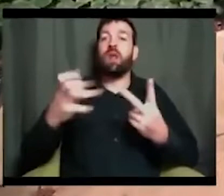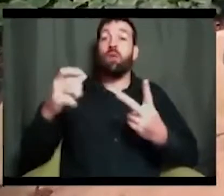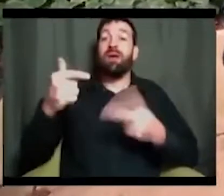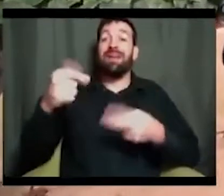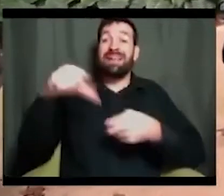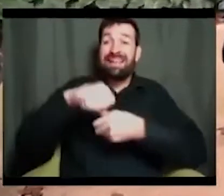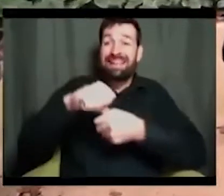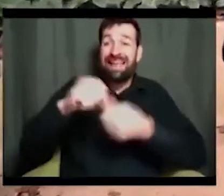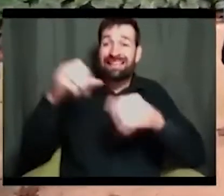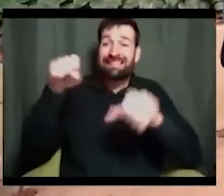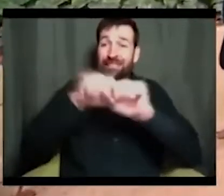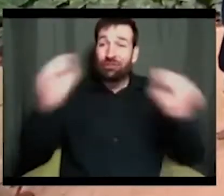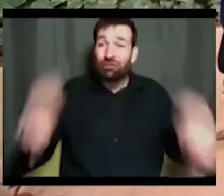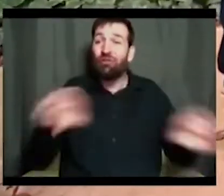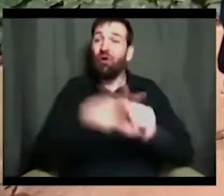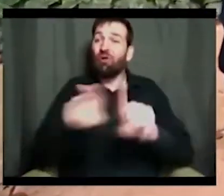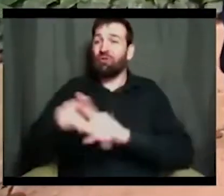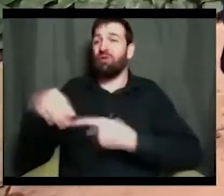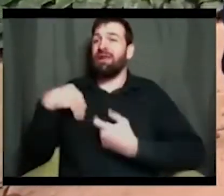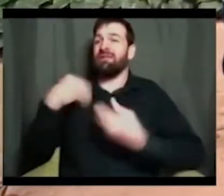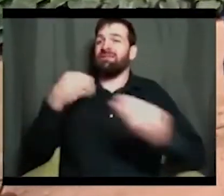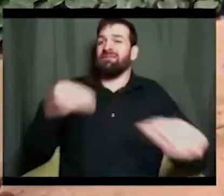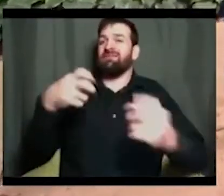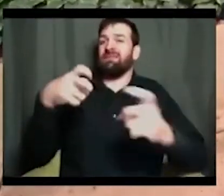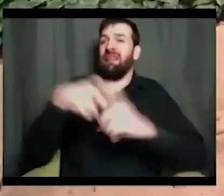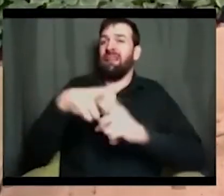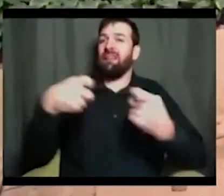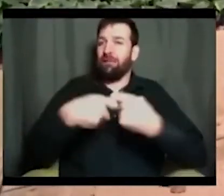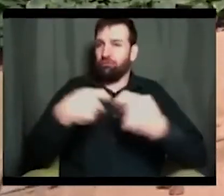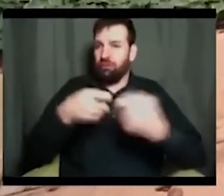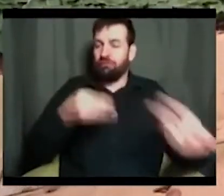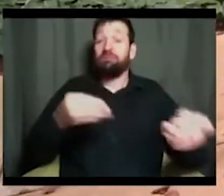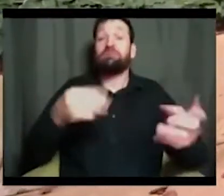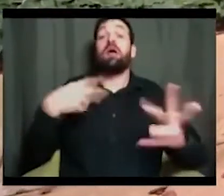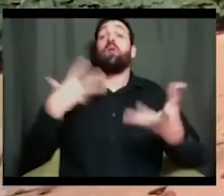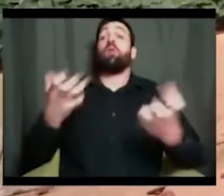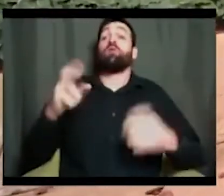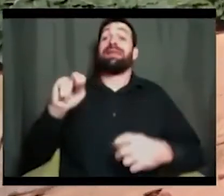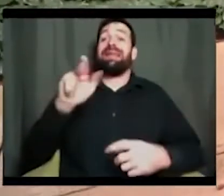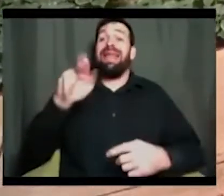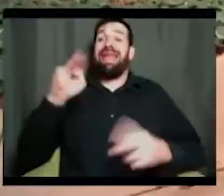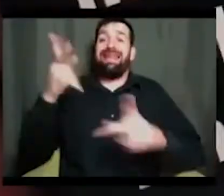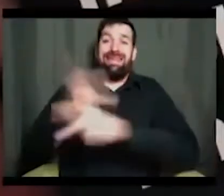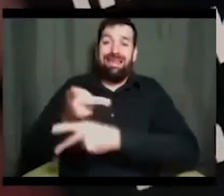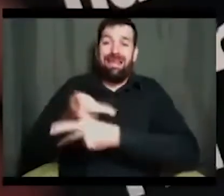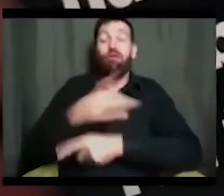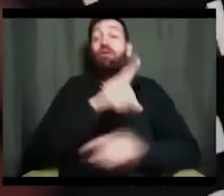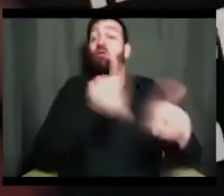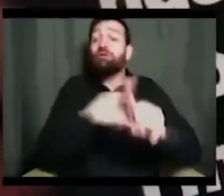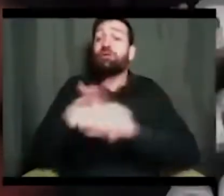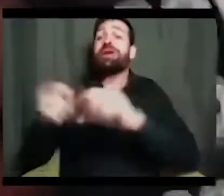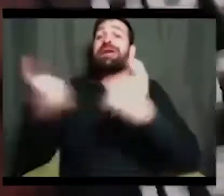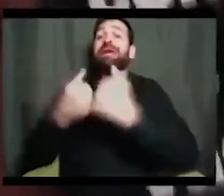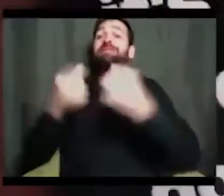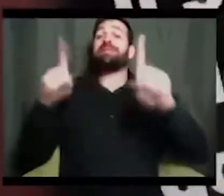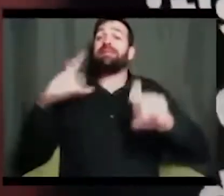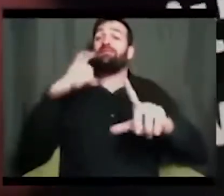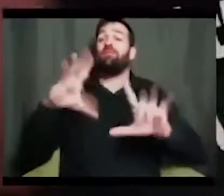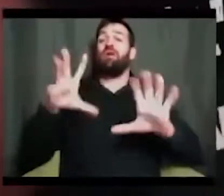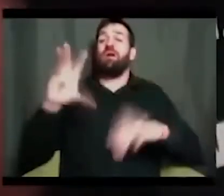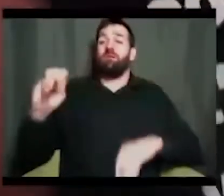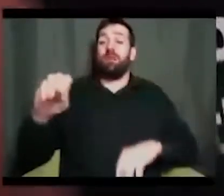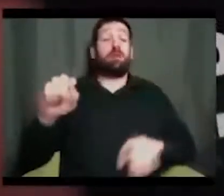has electric charging. I want to be a nanny, and I want to be a game tester for some sort of company. He even came to meet us